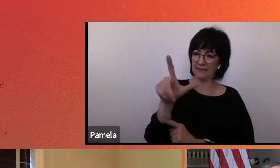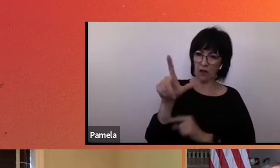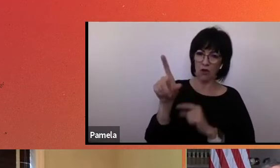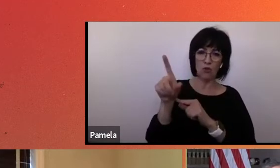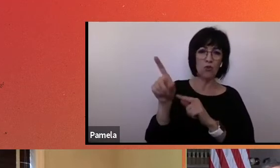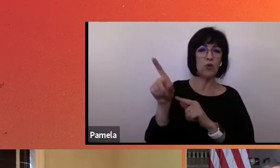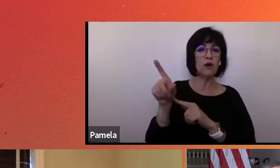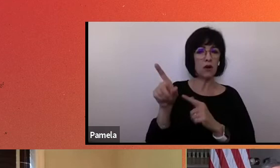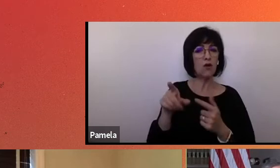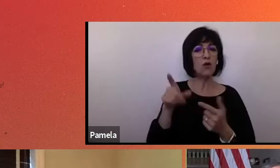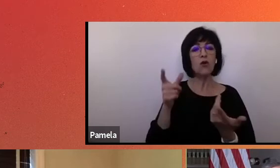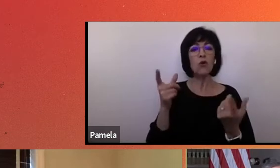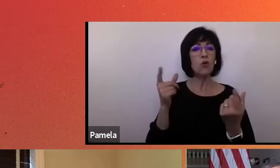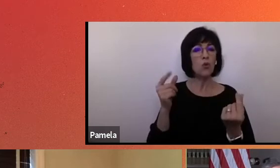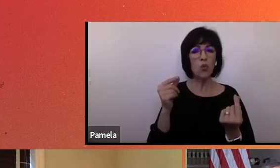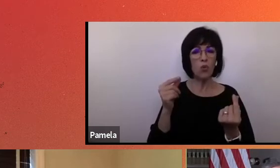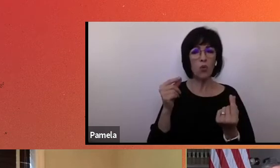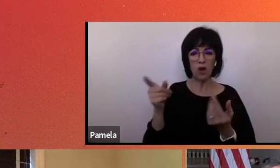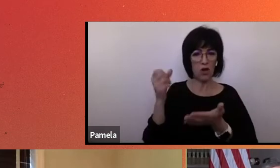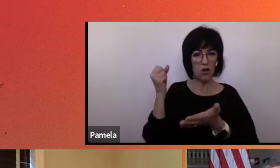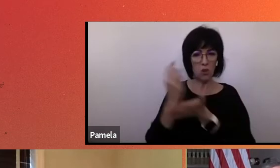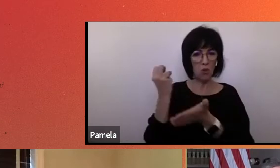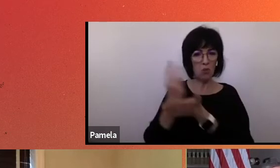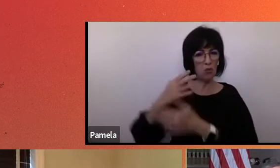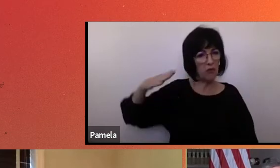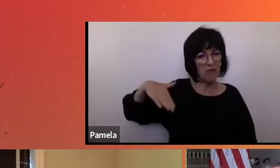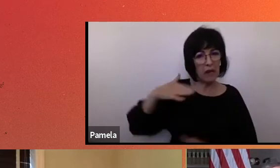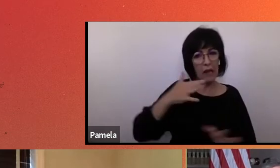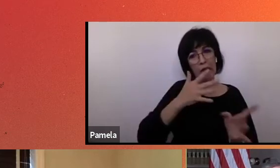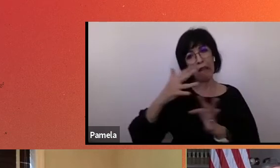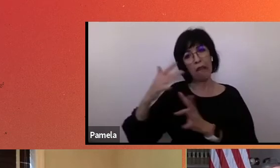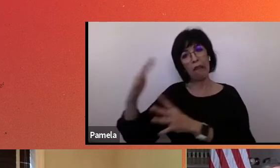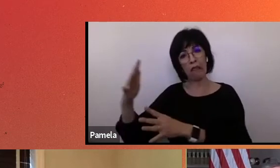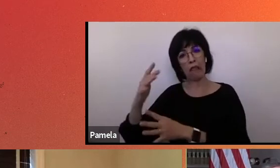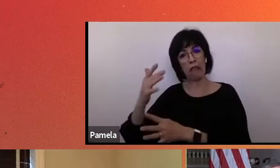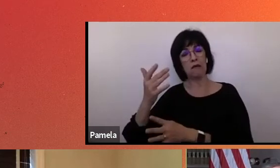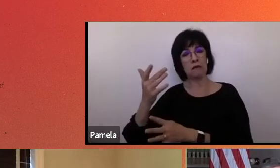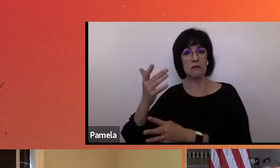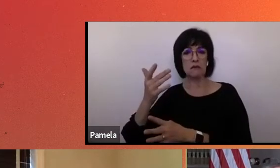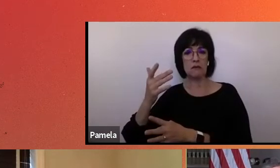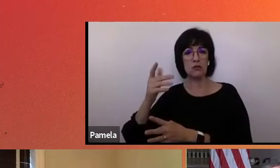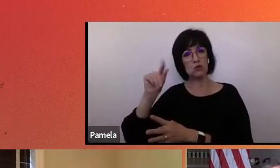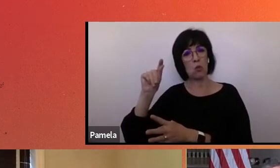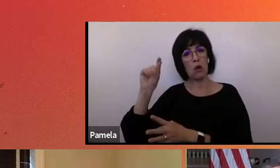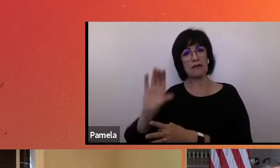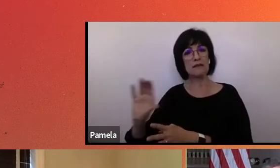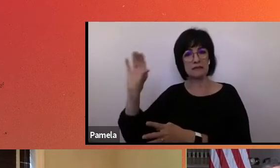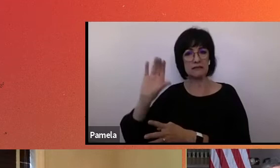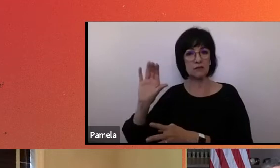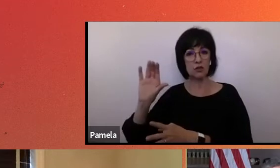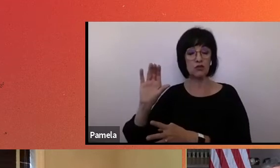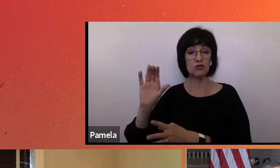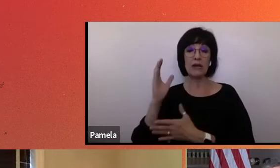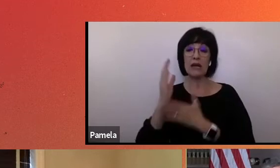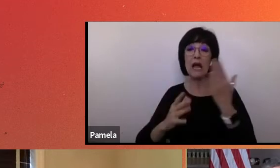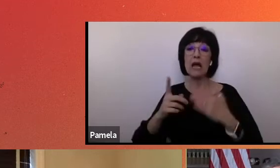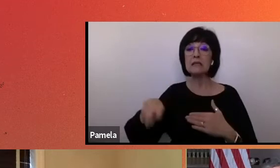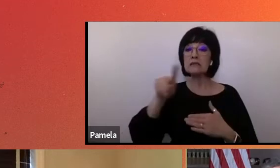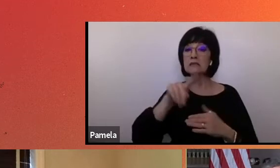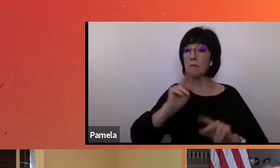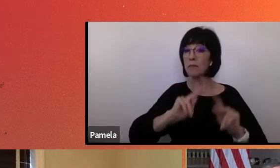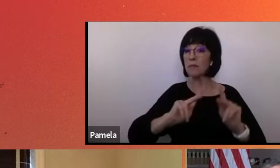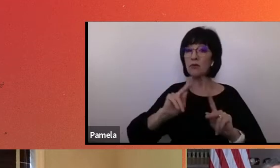well into the 20th century. You had people who were still working in some cases in semi-free states. There were people